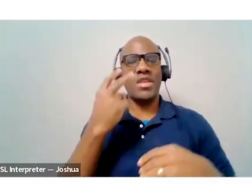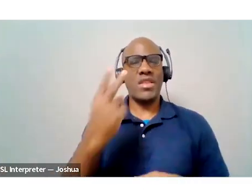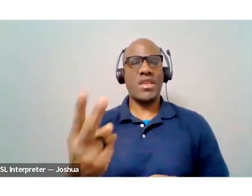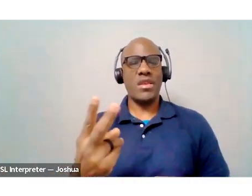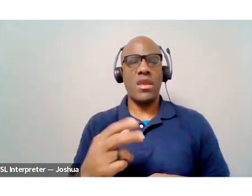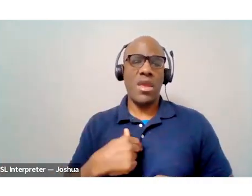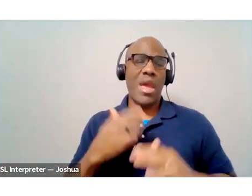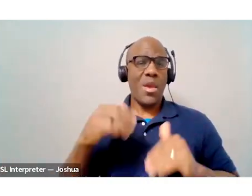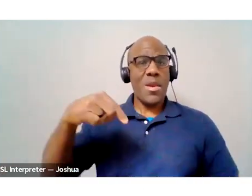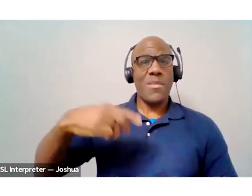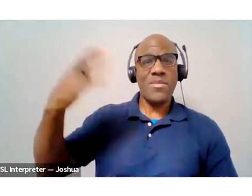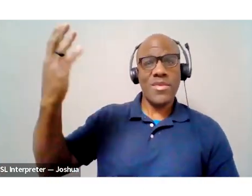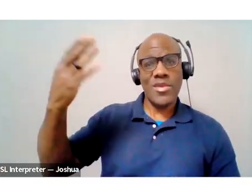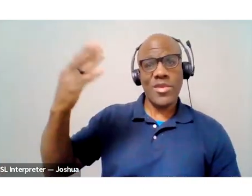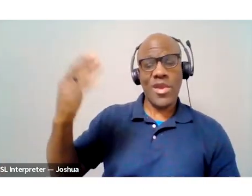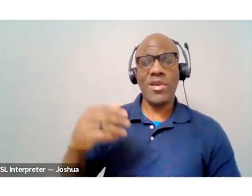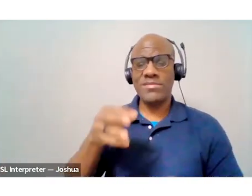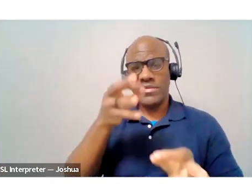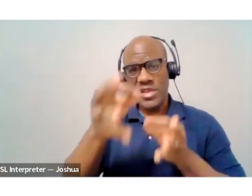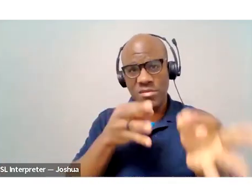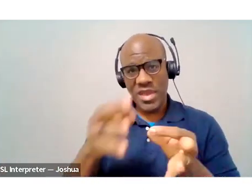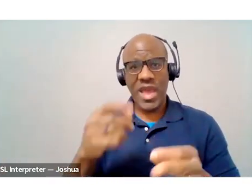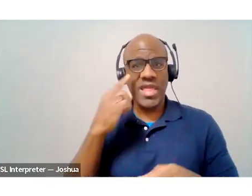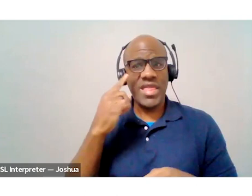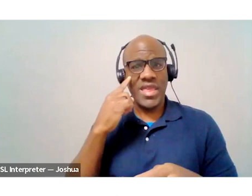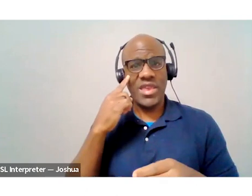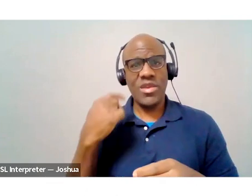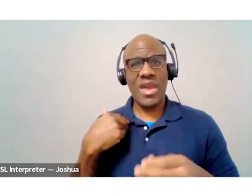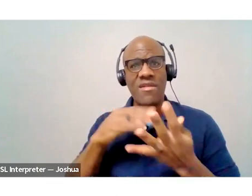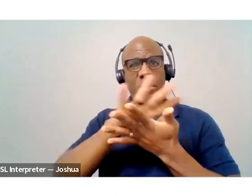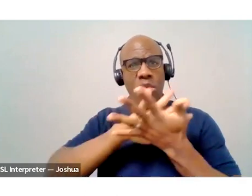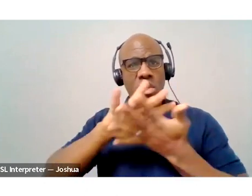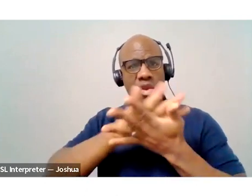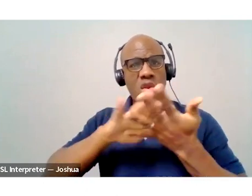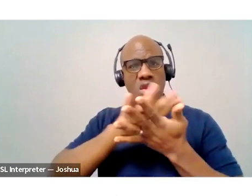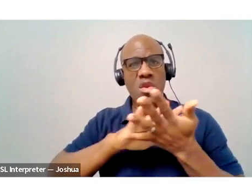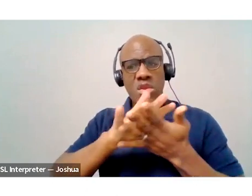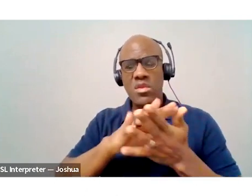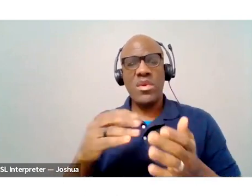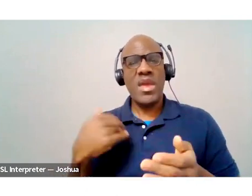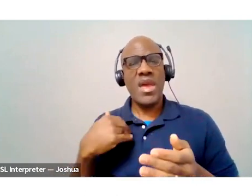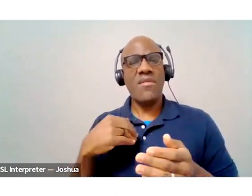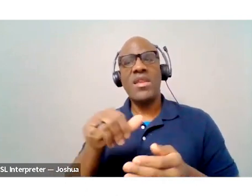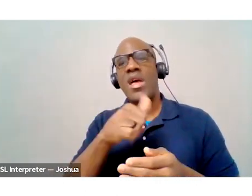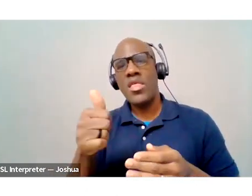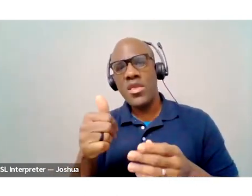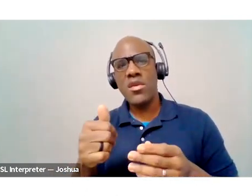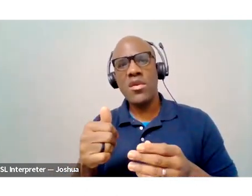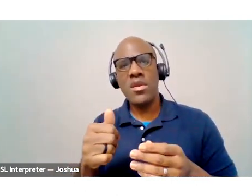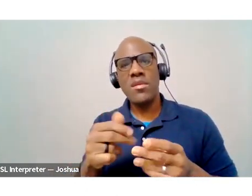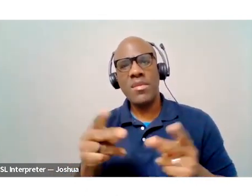think those areas are blurred. I think that there is a more liminal space that we can live in, where we are